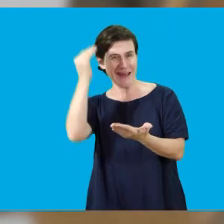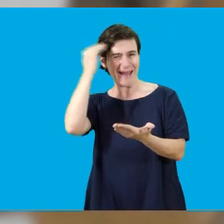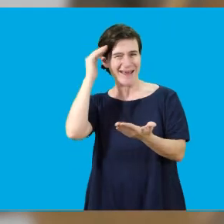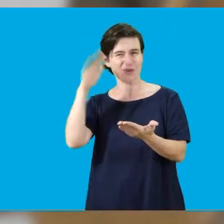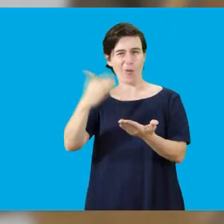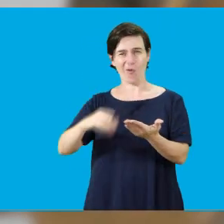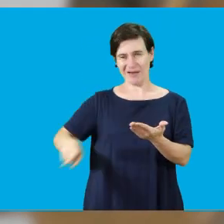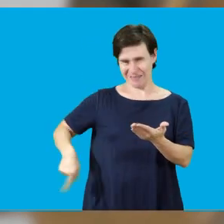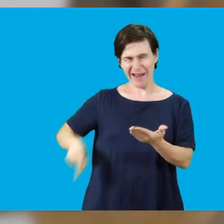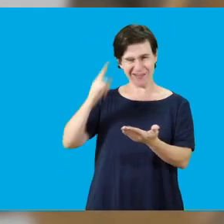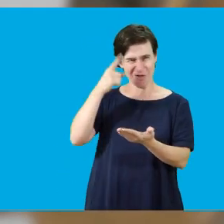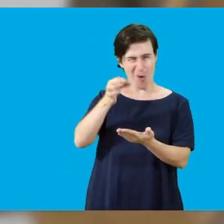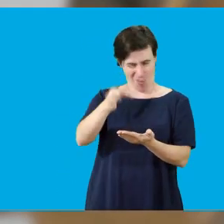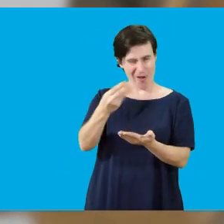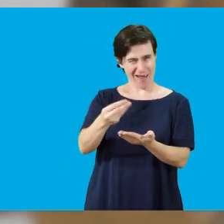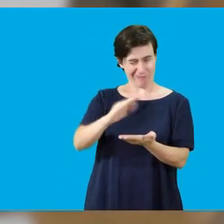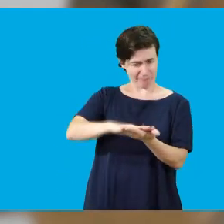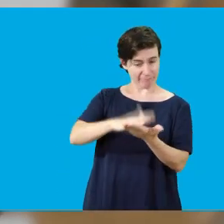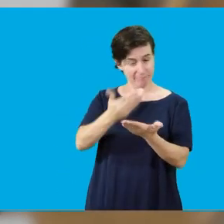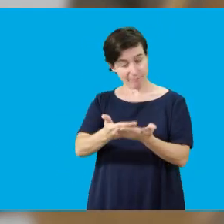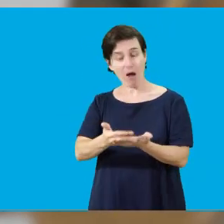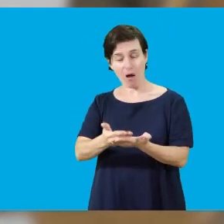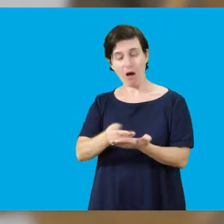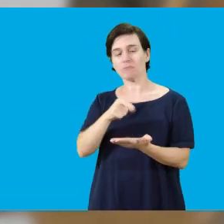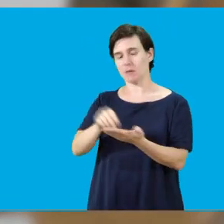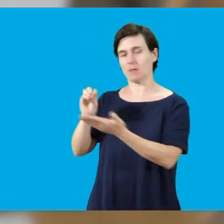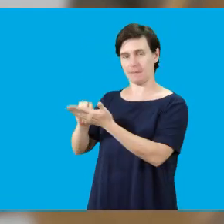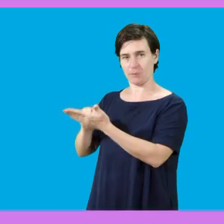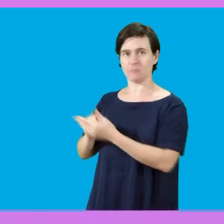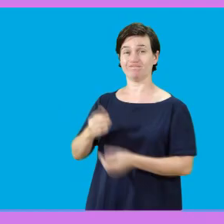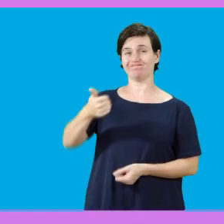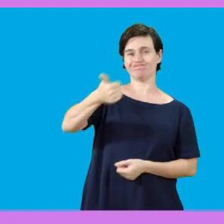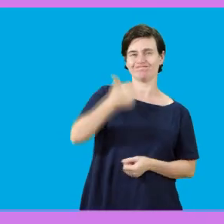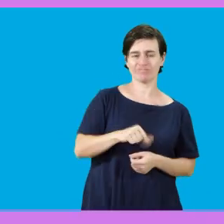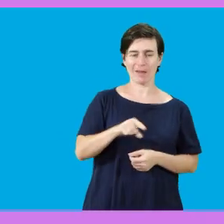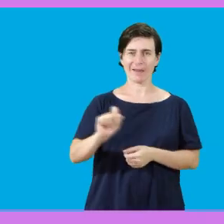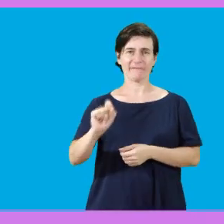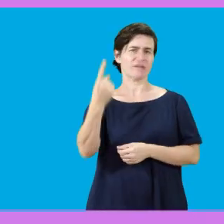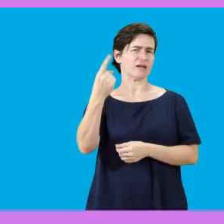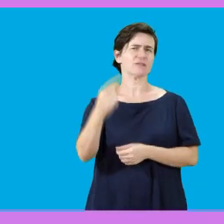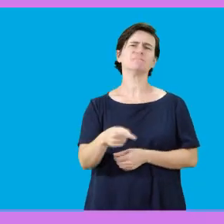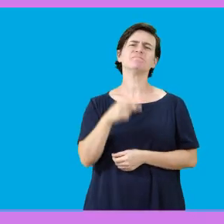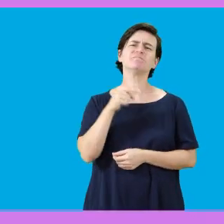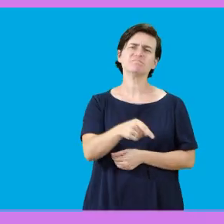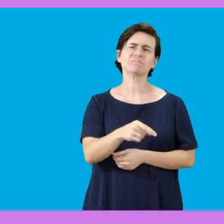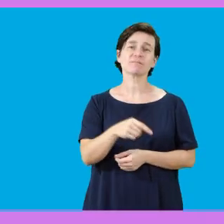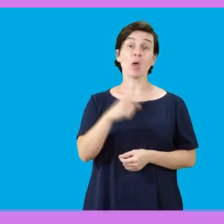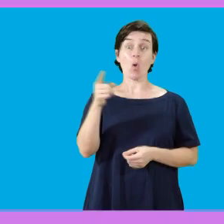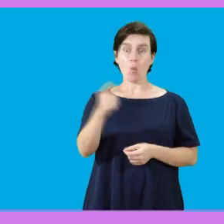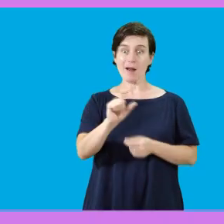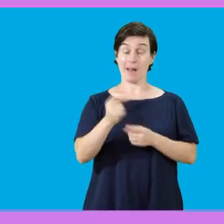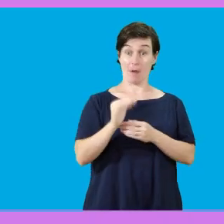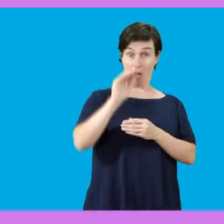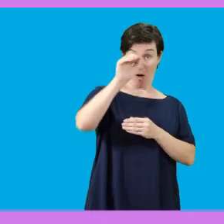Did I land on a head or did I land on a tail? Event, this is a set of outcomes of a trial,